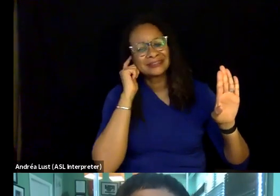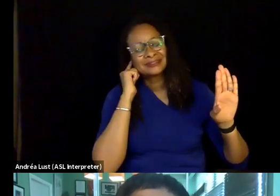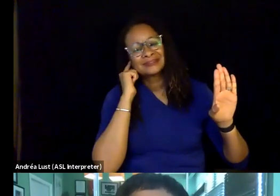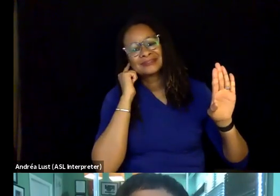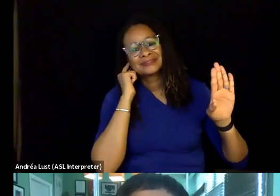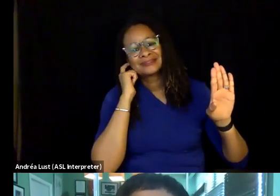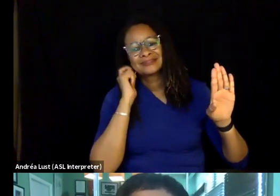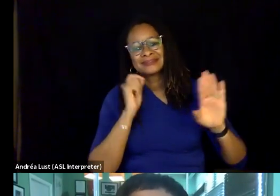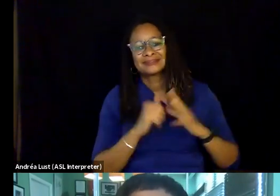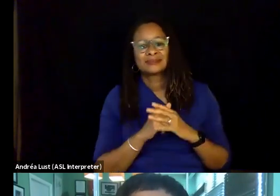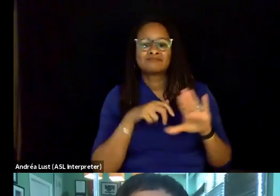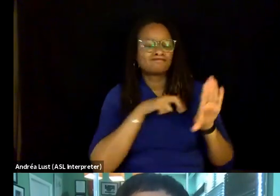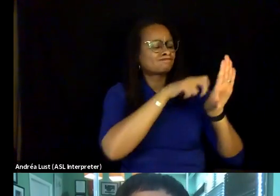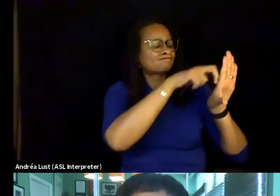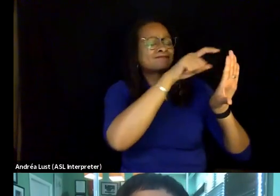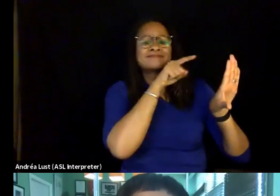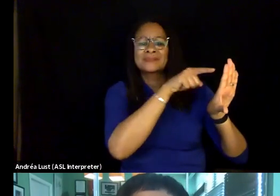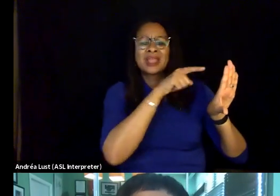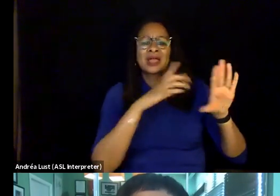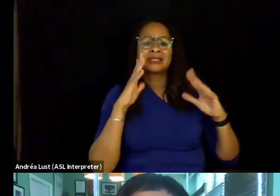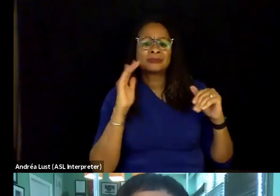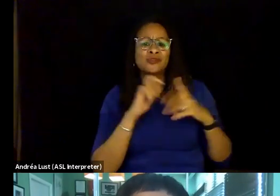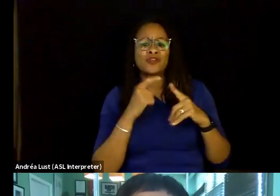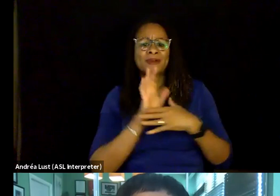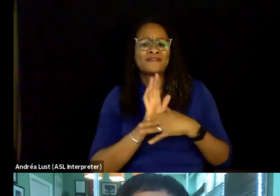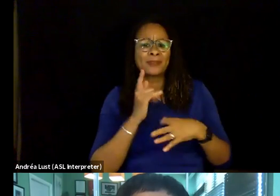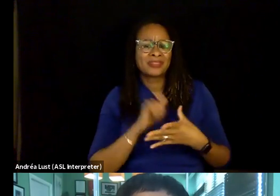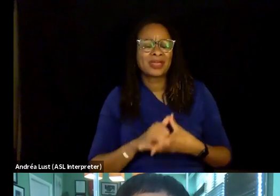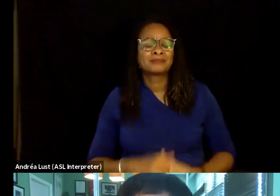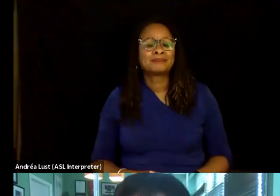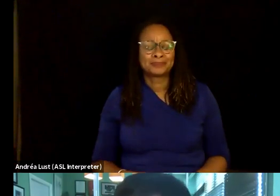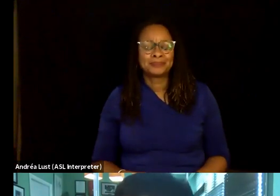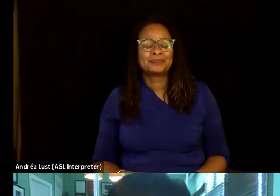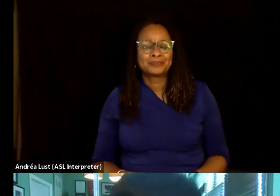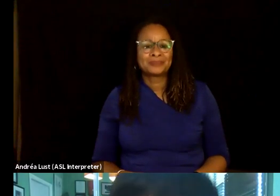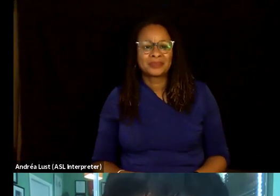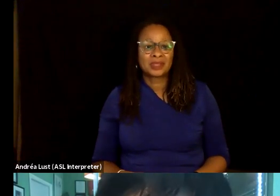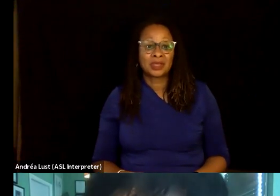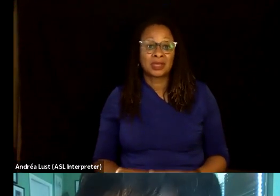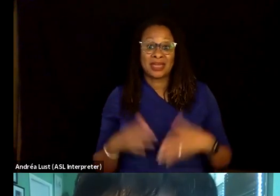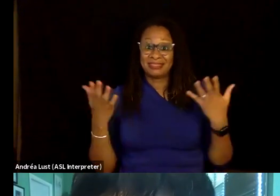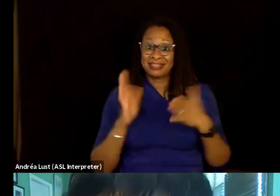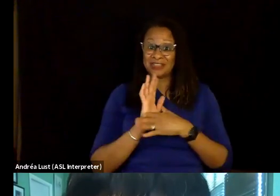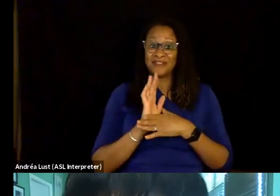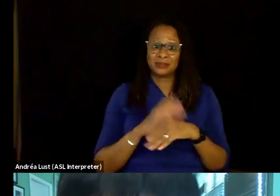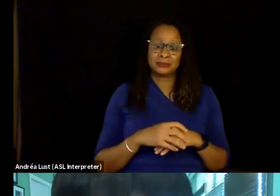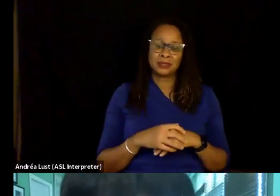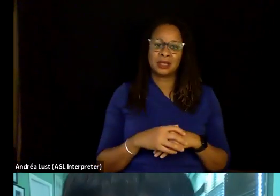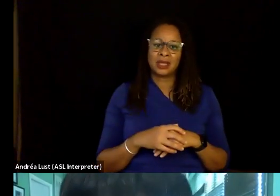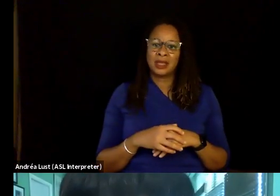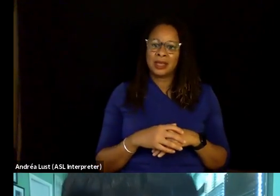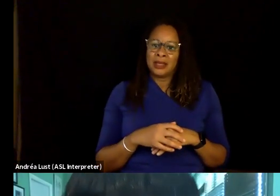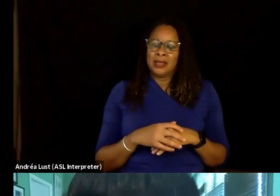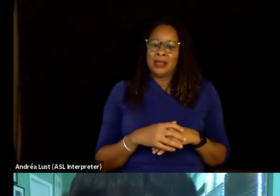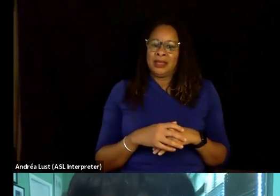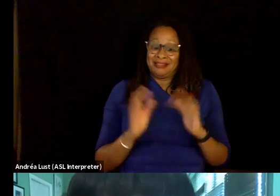what was the question? What peak are you climbing with this film? With this film. To me, with this film, is just to keep the